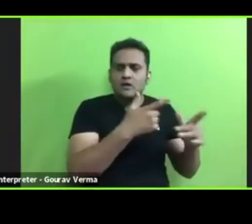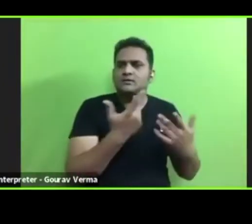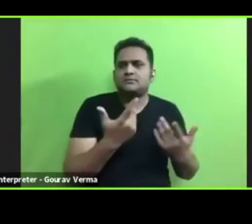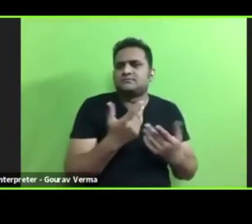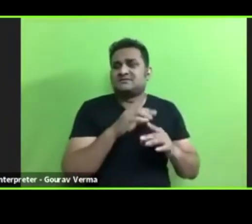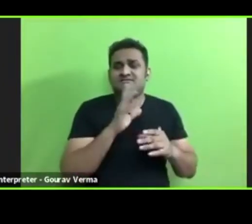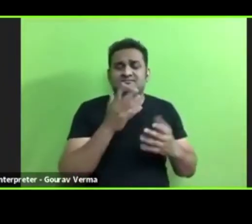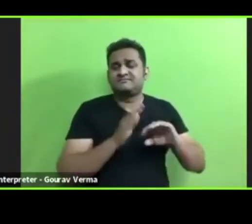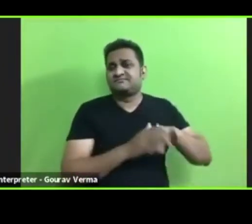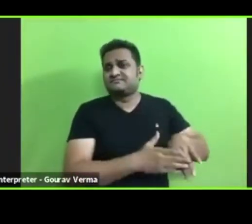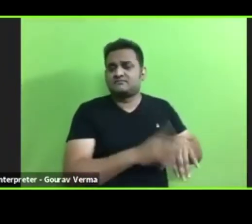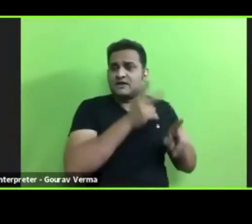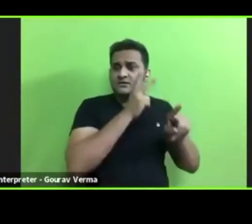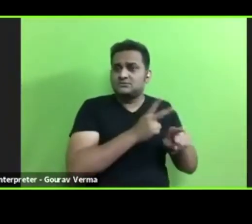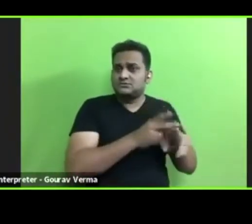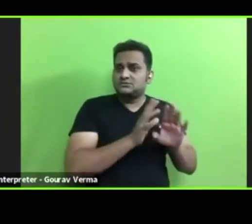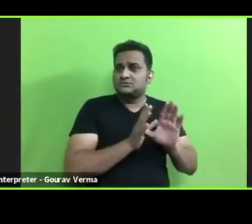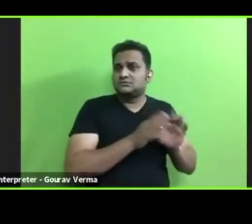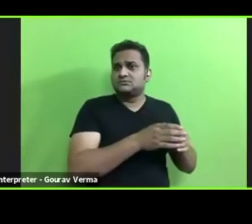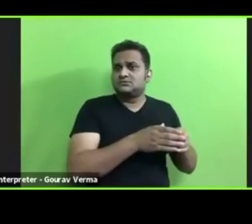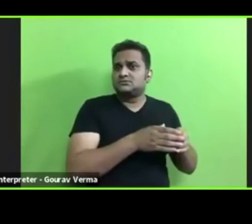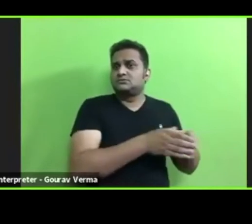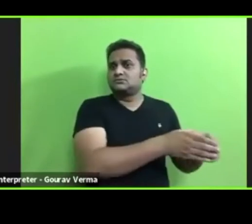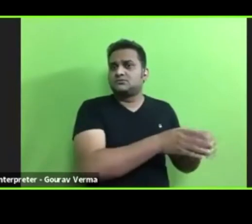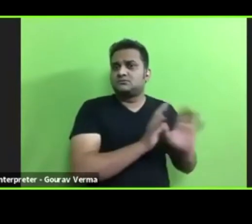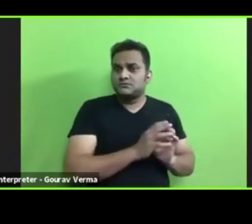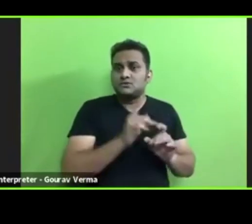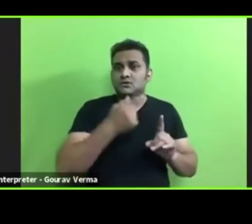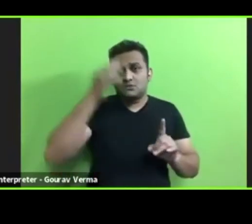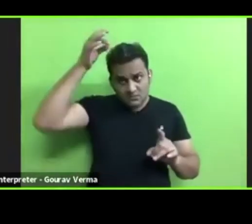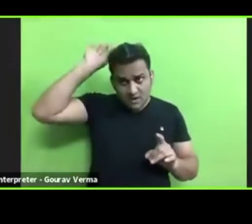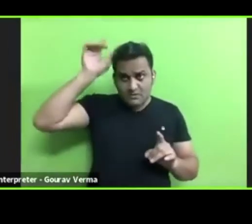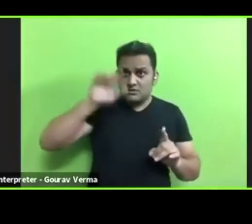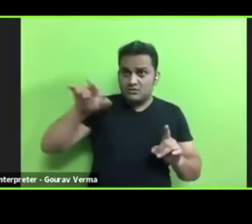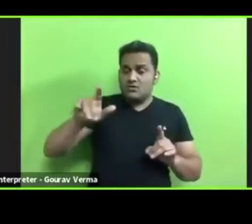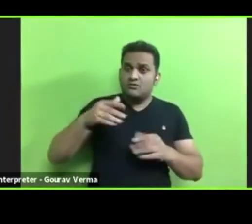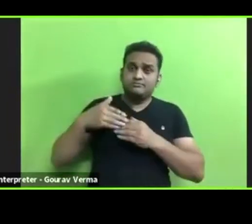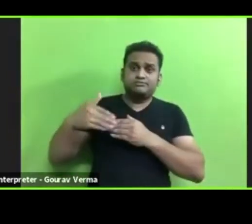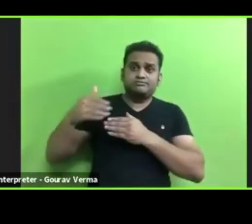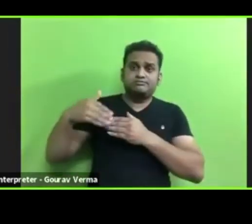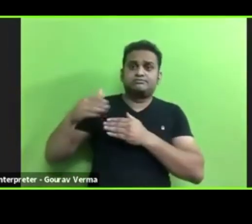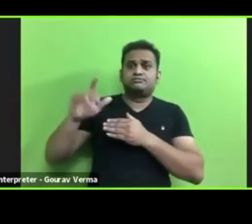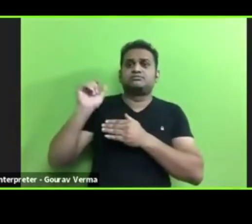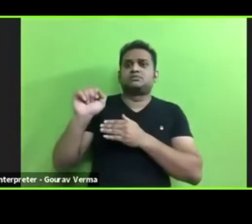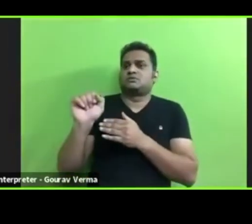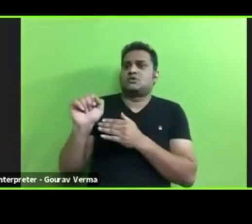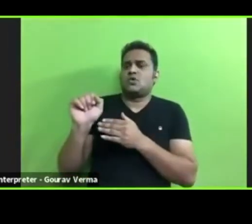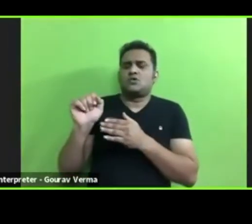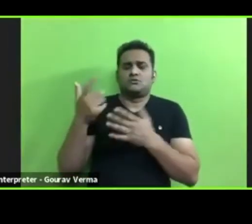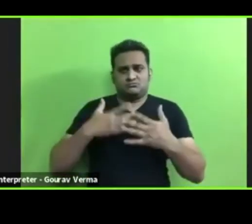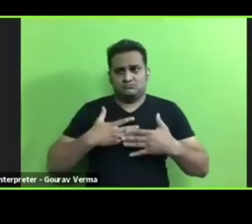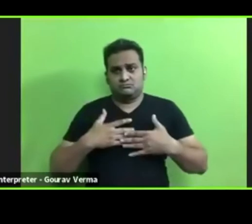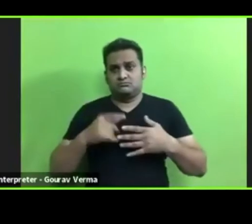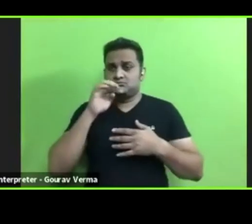has to remain in that realm for the Brahmin to continue enabling his own storytelling of the